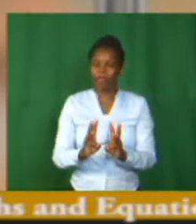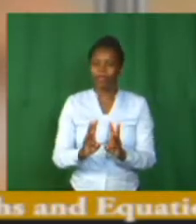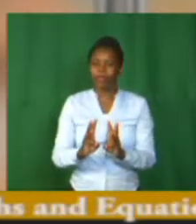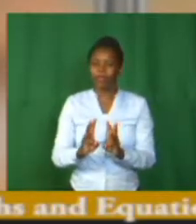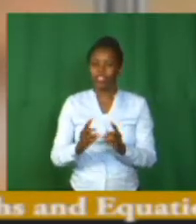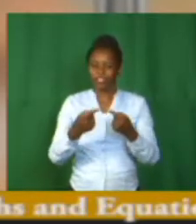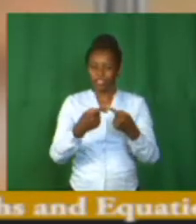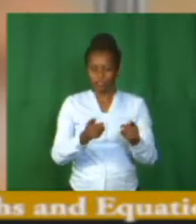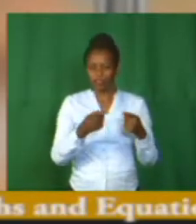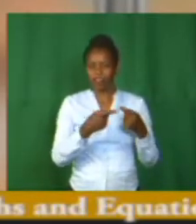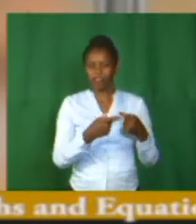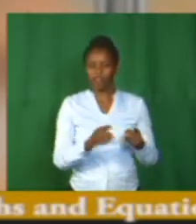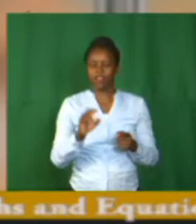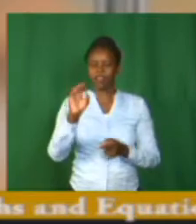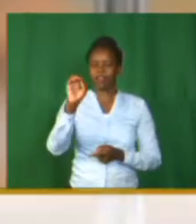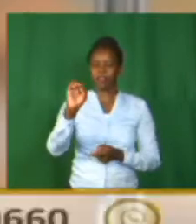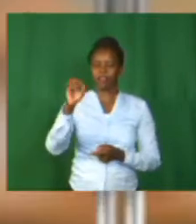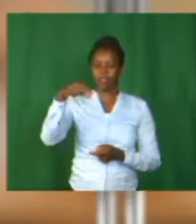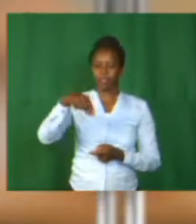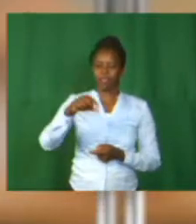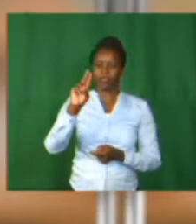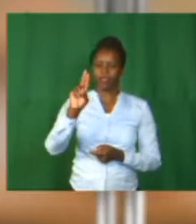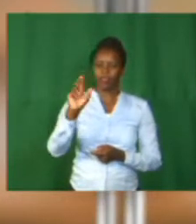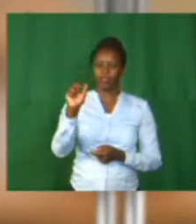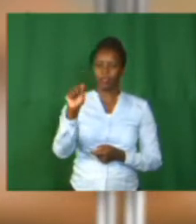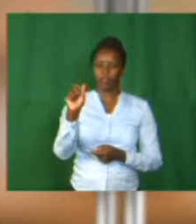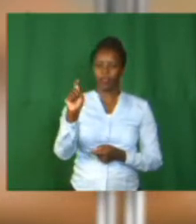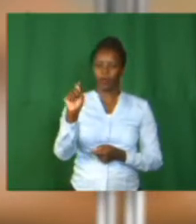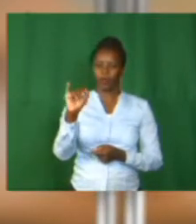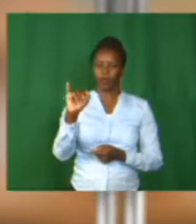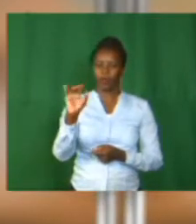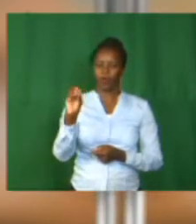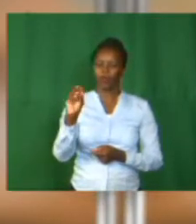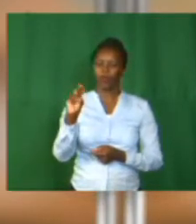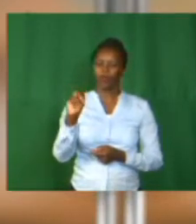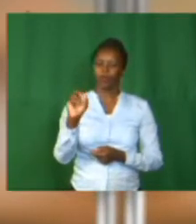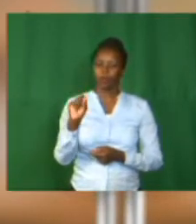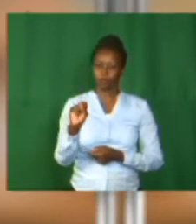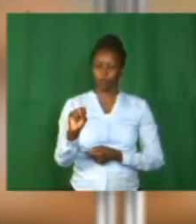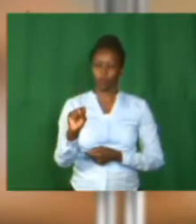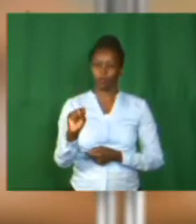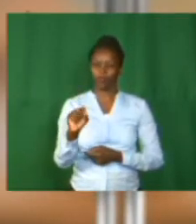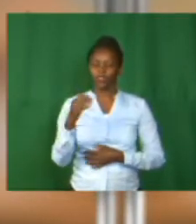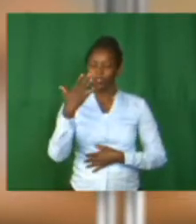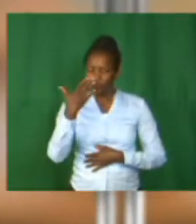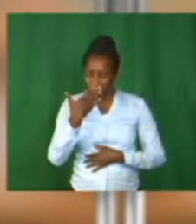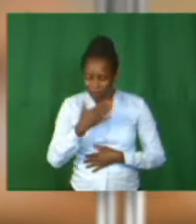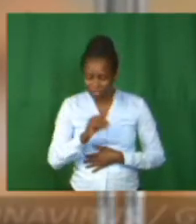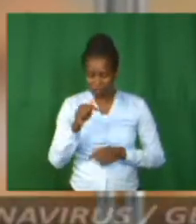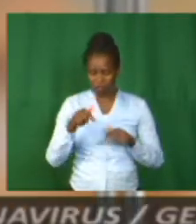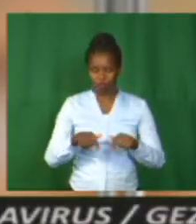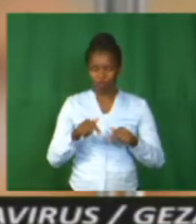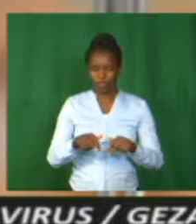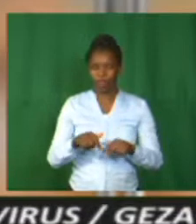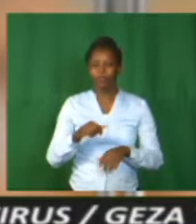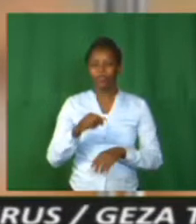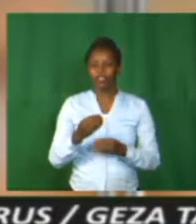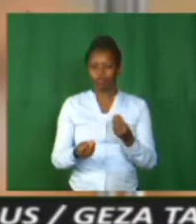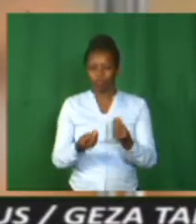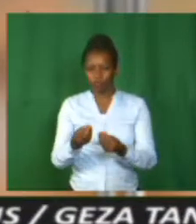on solving quadratic equations using the graphical method. So Alright. after the lesson today, the learner should be able to do